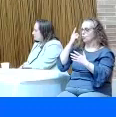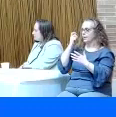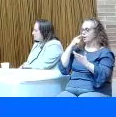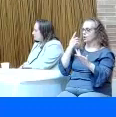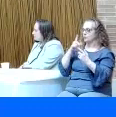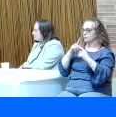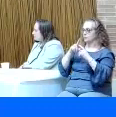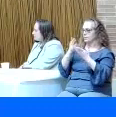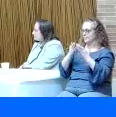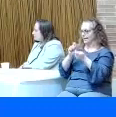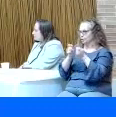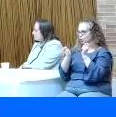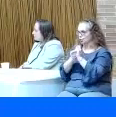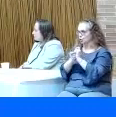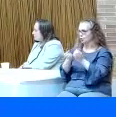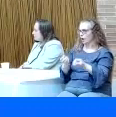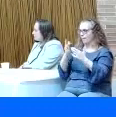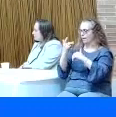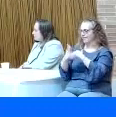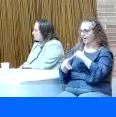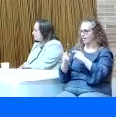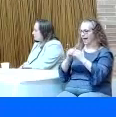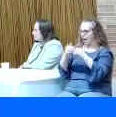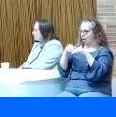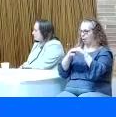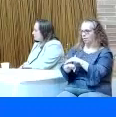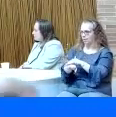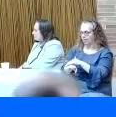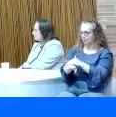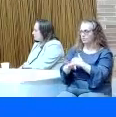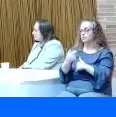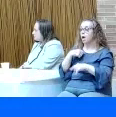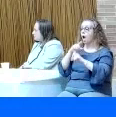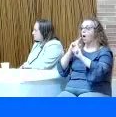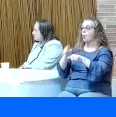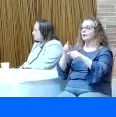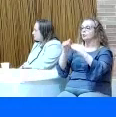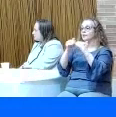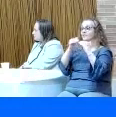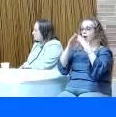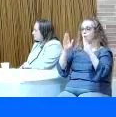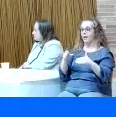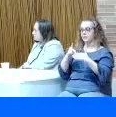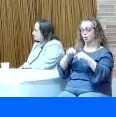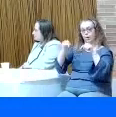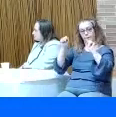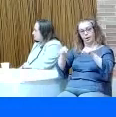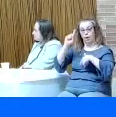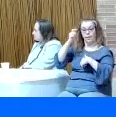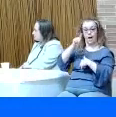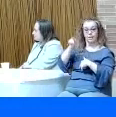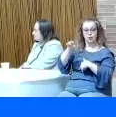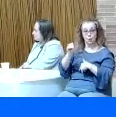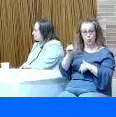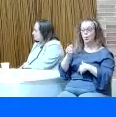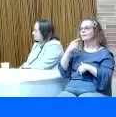them if there's a concern about how am I going to get in through the front door well I know I attended a fair housing program at the Bron zoo and I know that we can ask the housing provider to